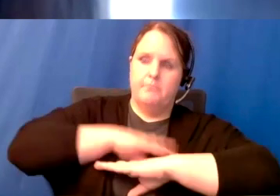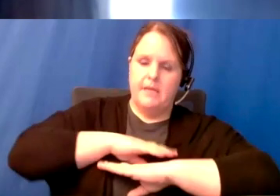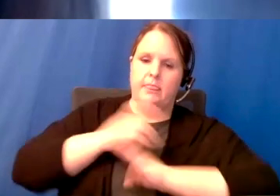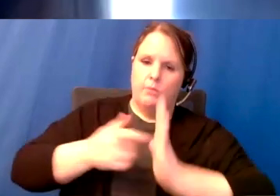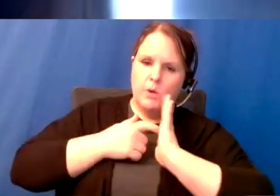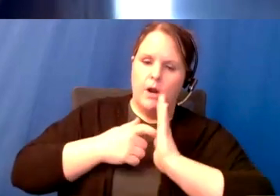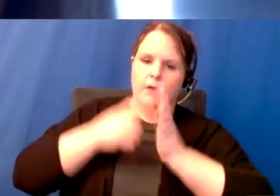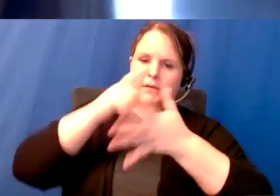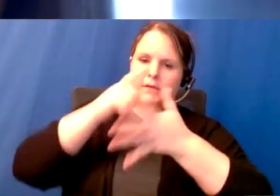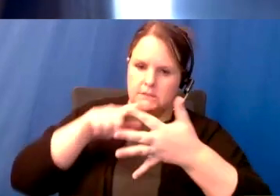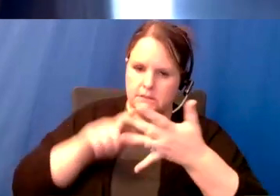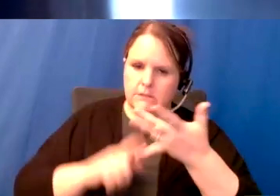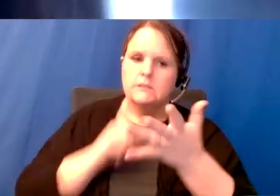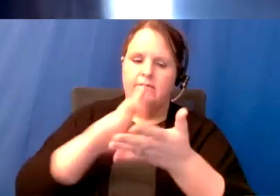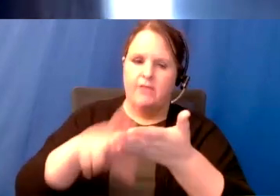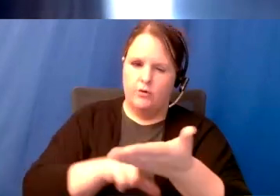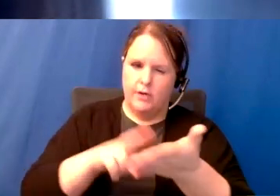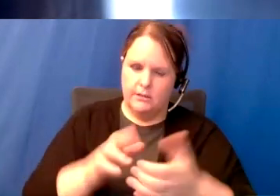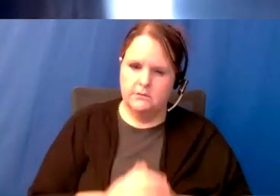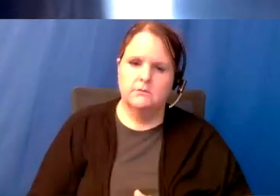the contract.